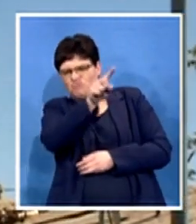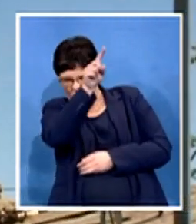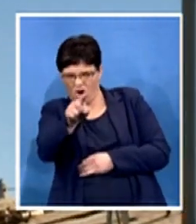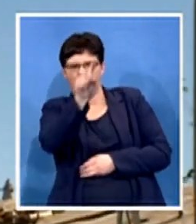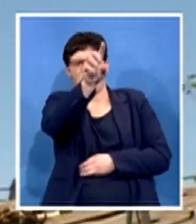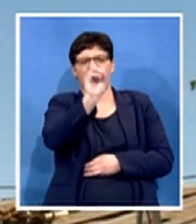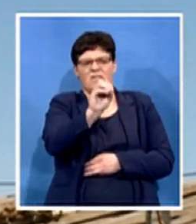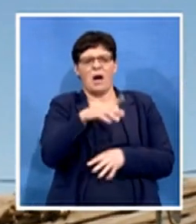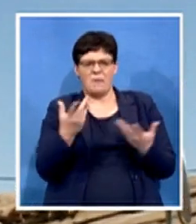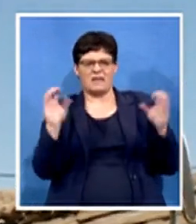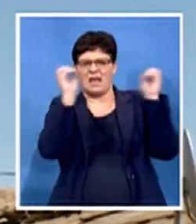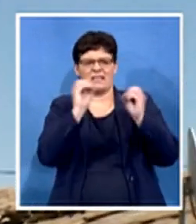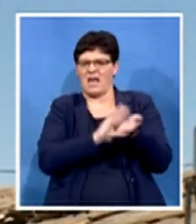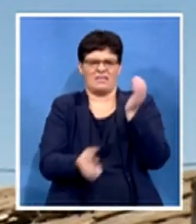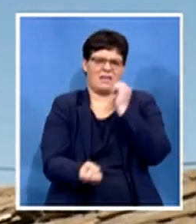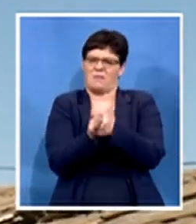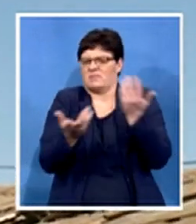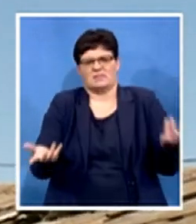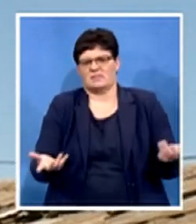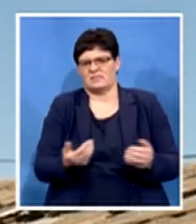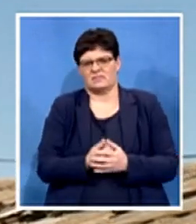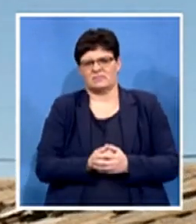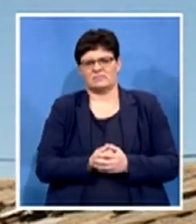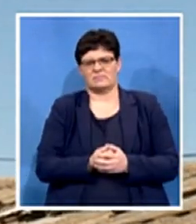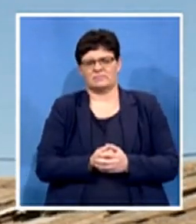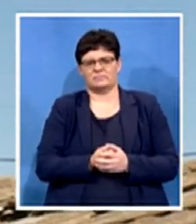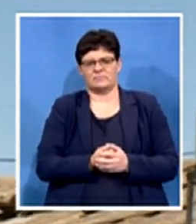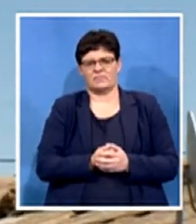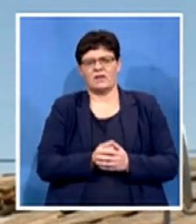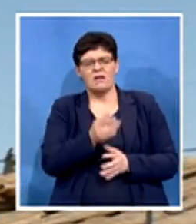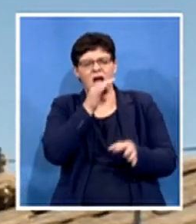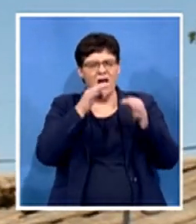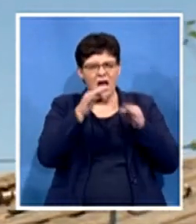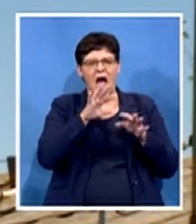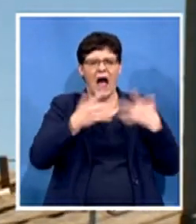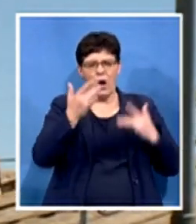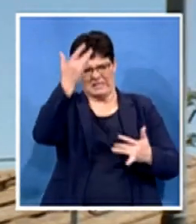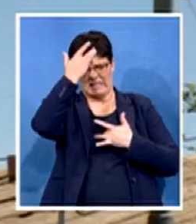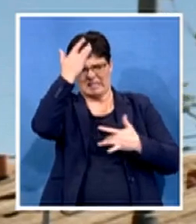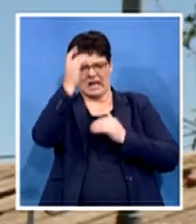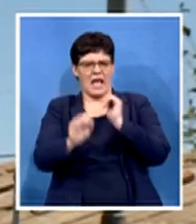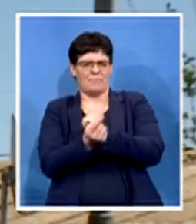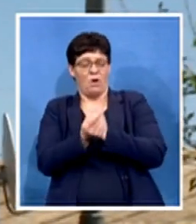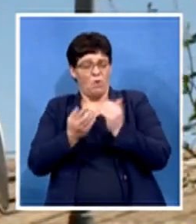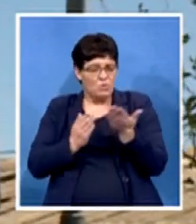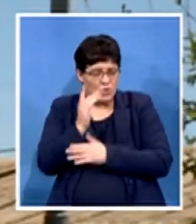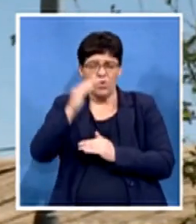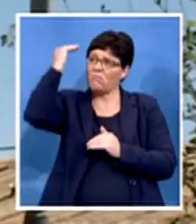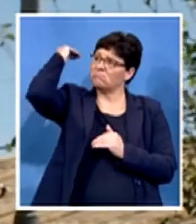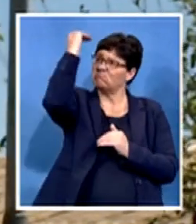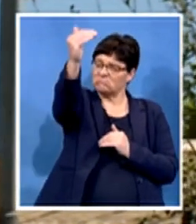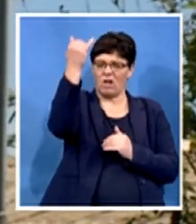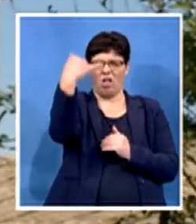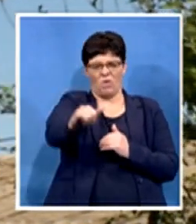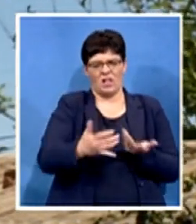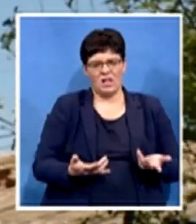with us. Kidwadi talked about how you are getting sick because of this asbestos roofs, and how are the conditions when it's